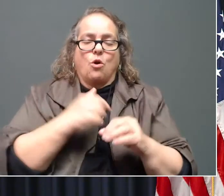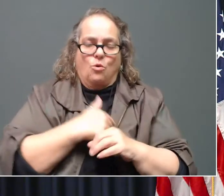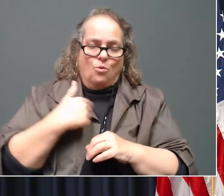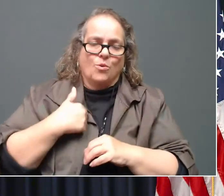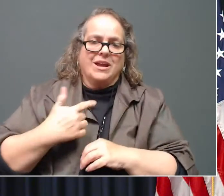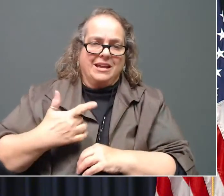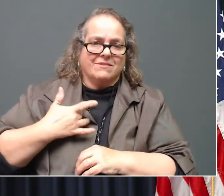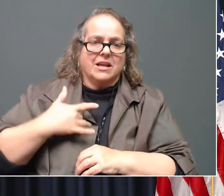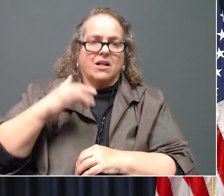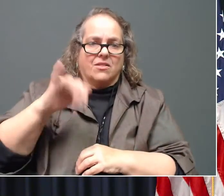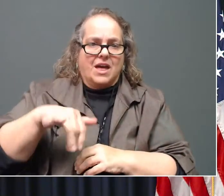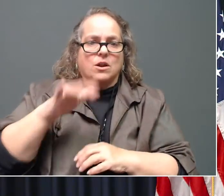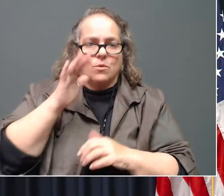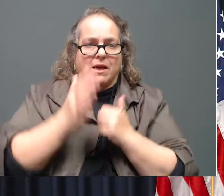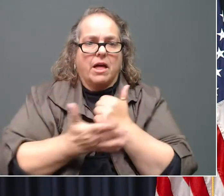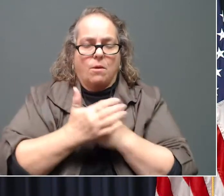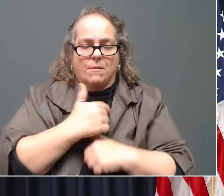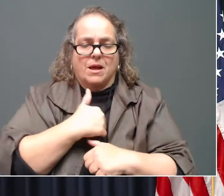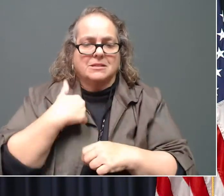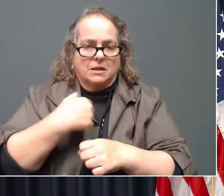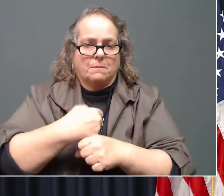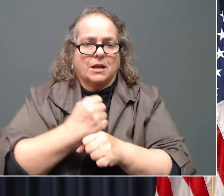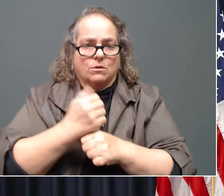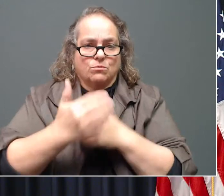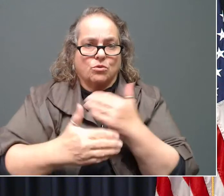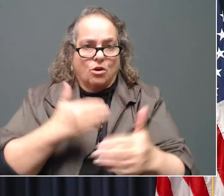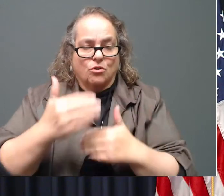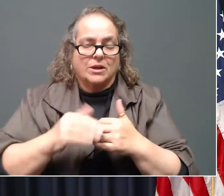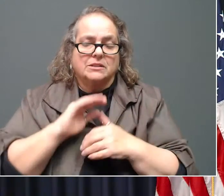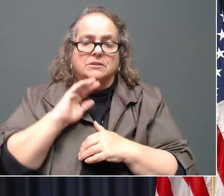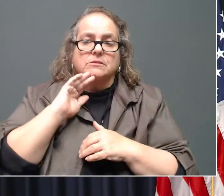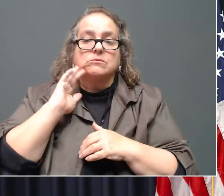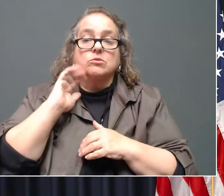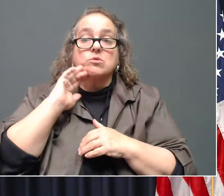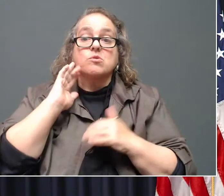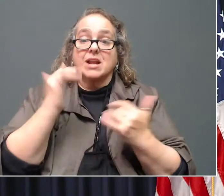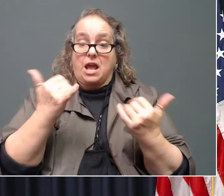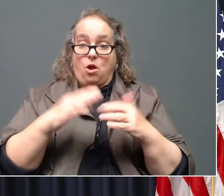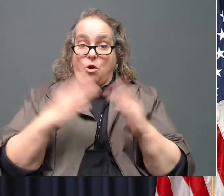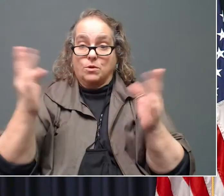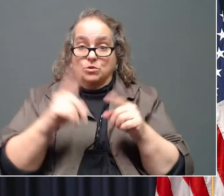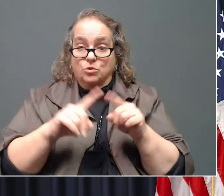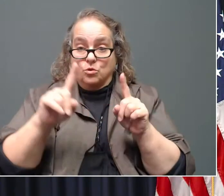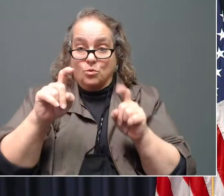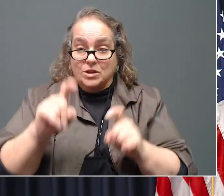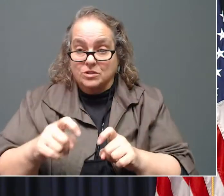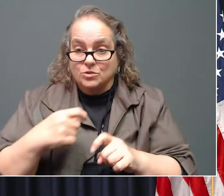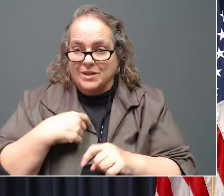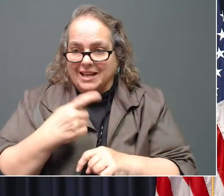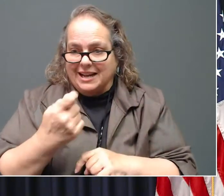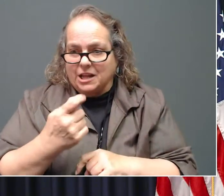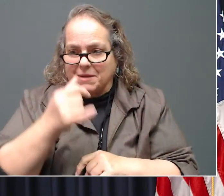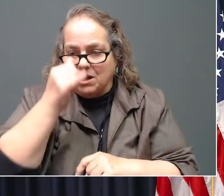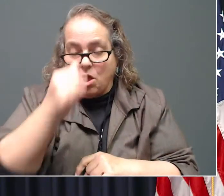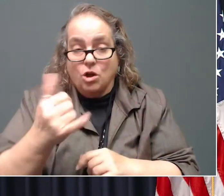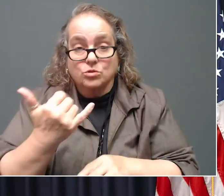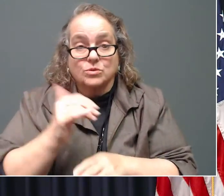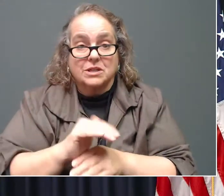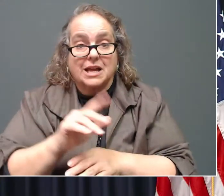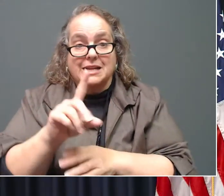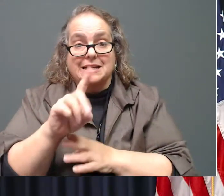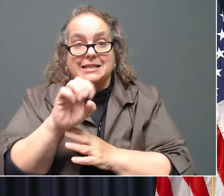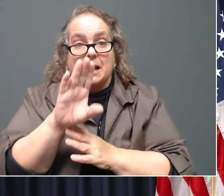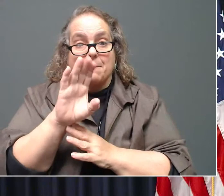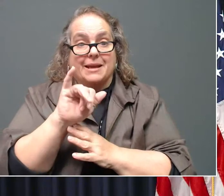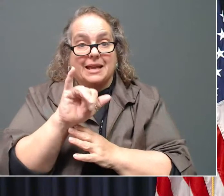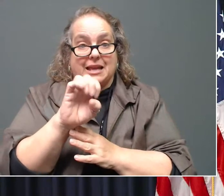going to help us make progress. All right, let's open it up to questions. I know we've gone a little bit long tonight. We'll start with Debbie Yetter from the